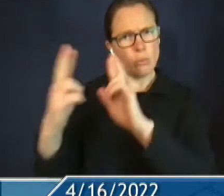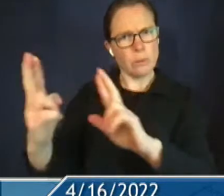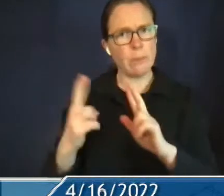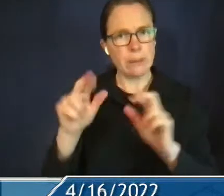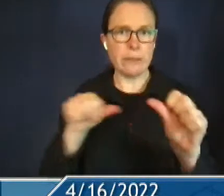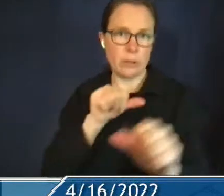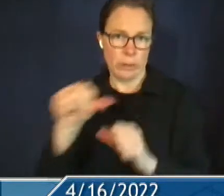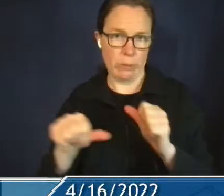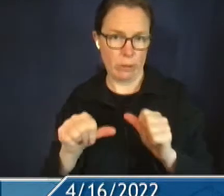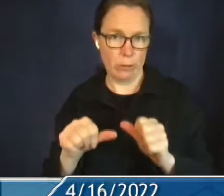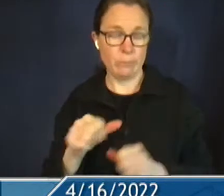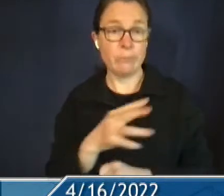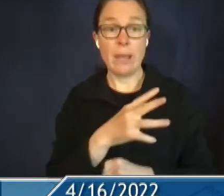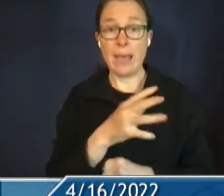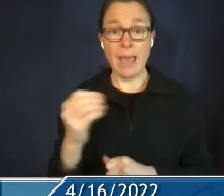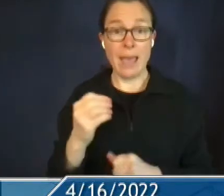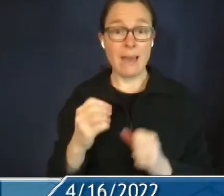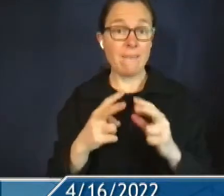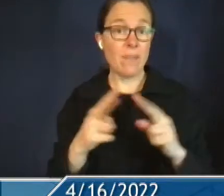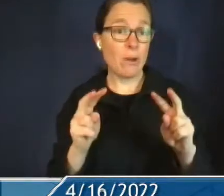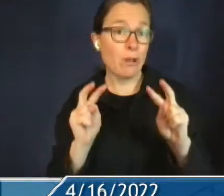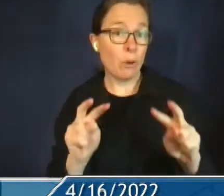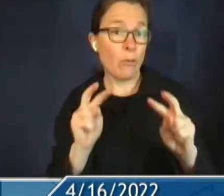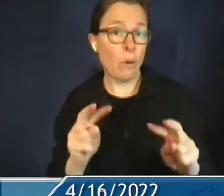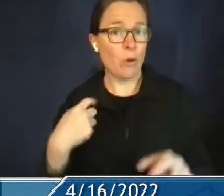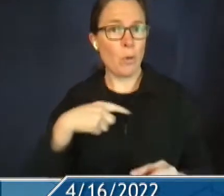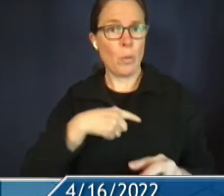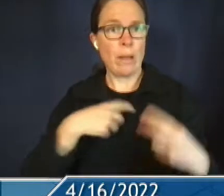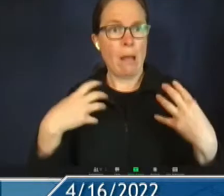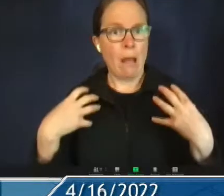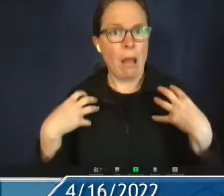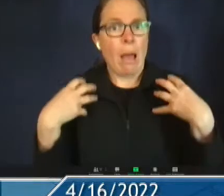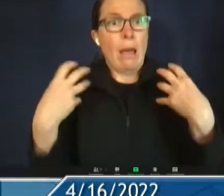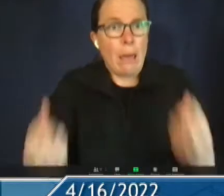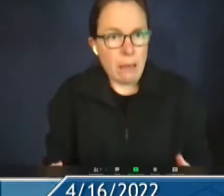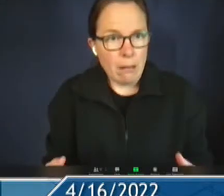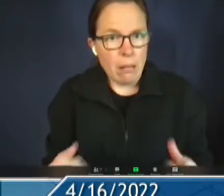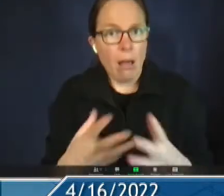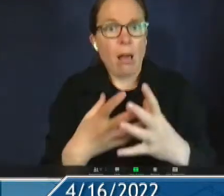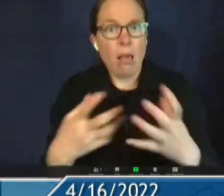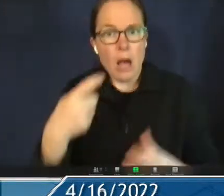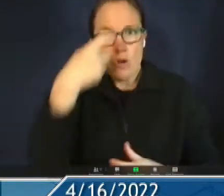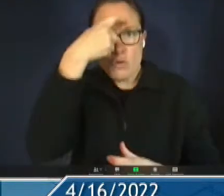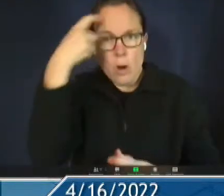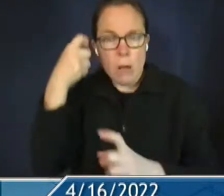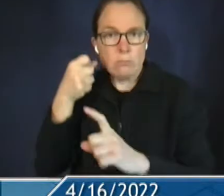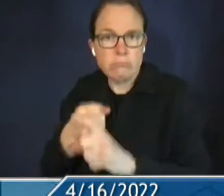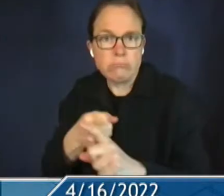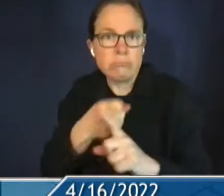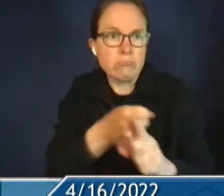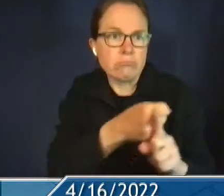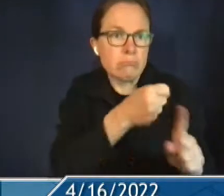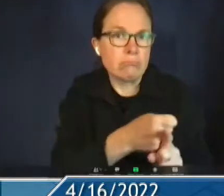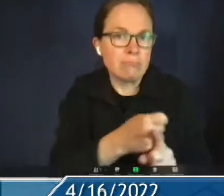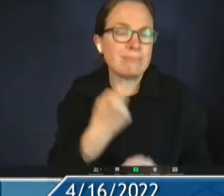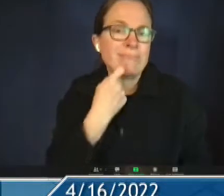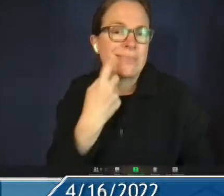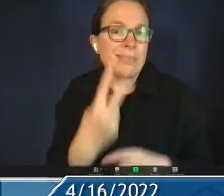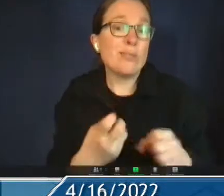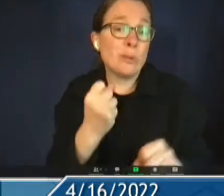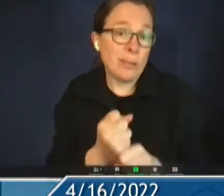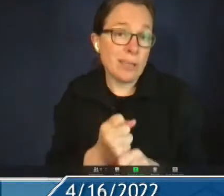look forward to us doing some healing after all the trauma we've experienced over the last 2 years.